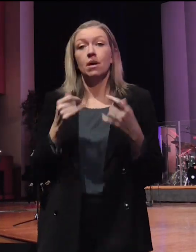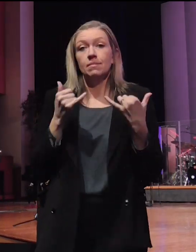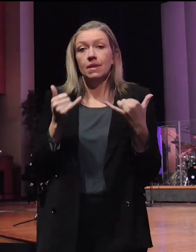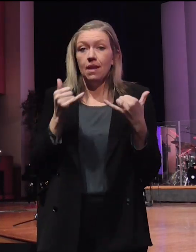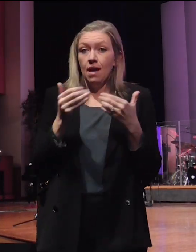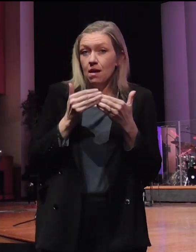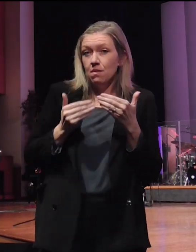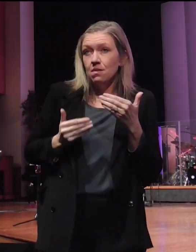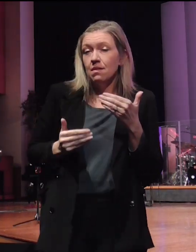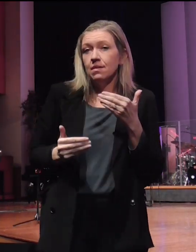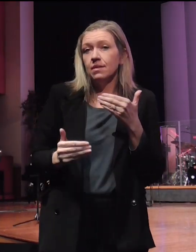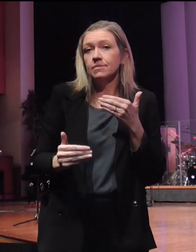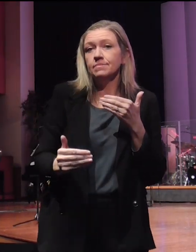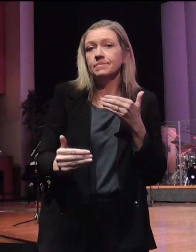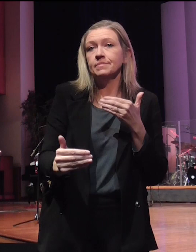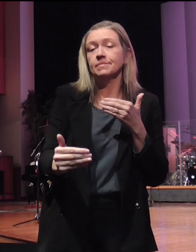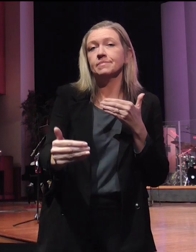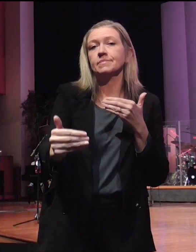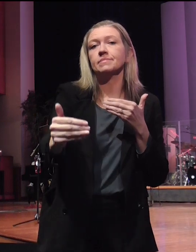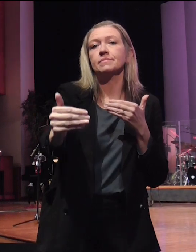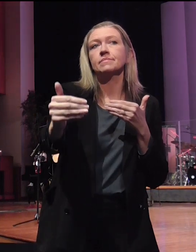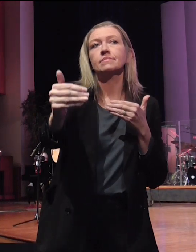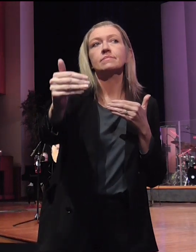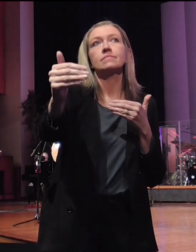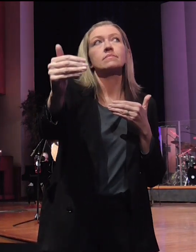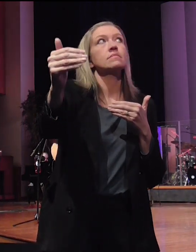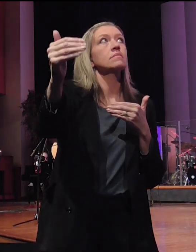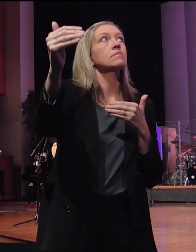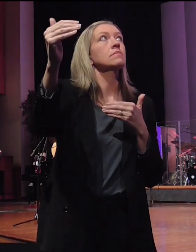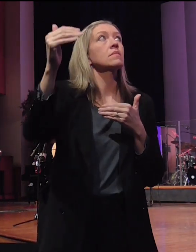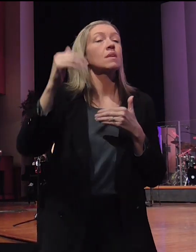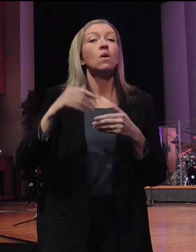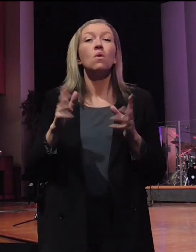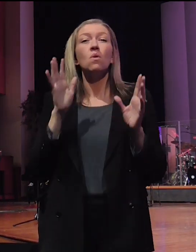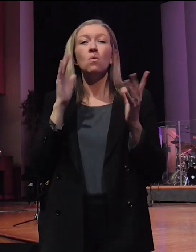From now on, let's wait